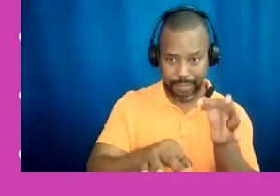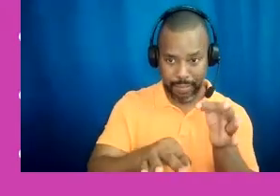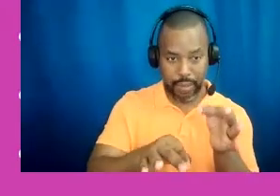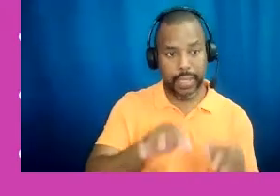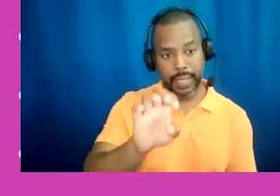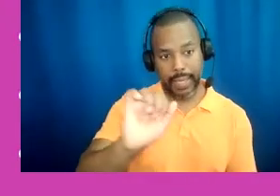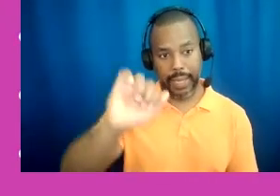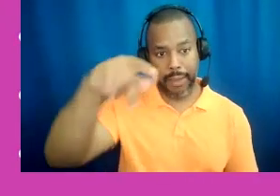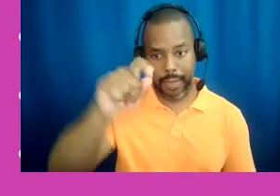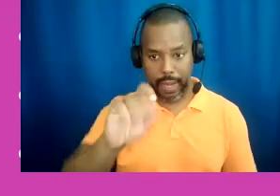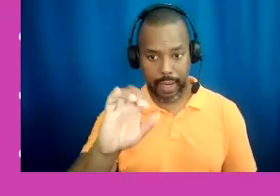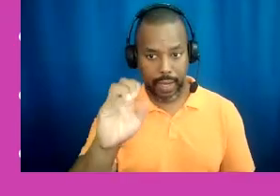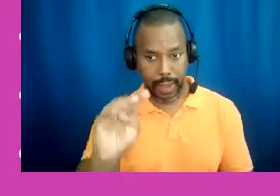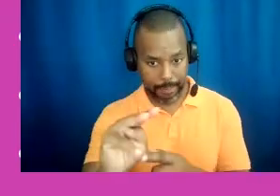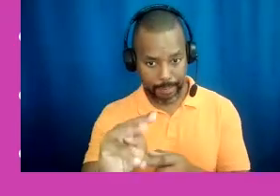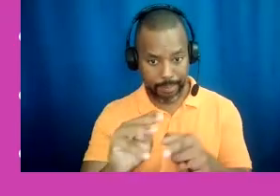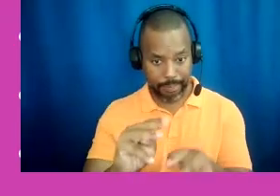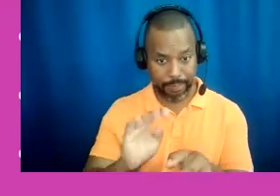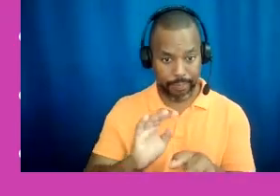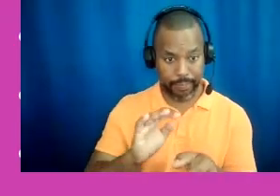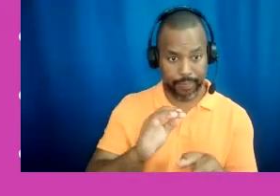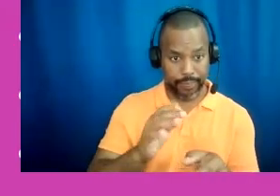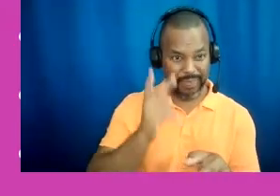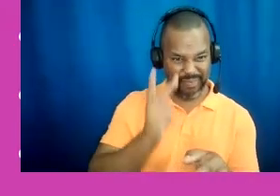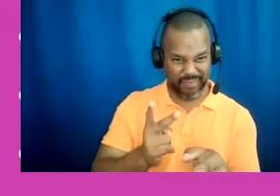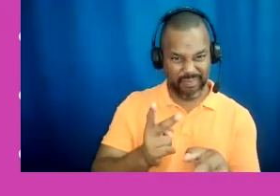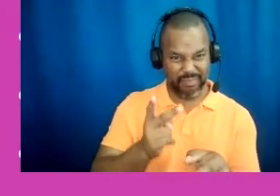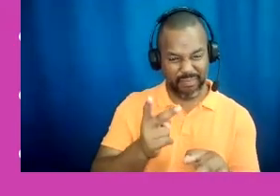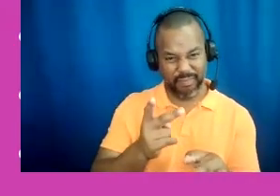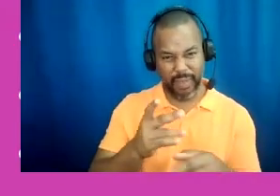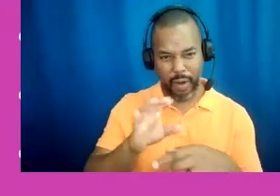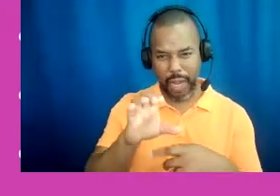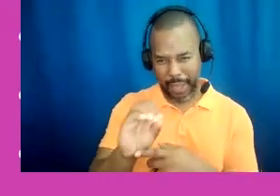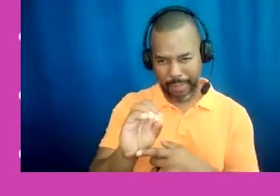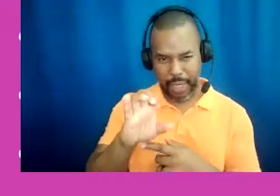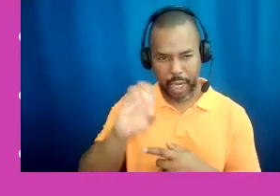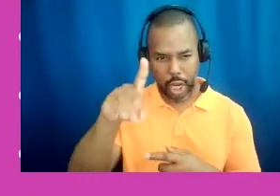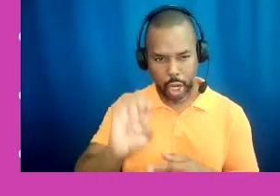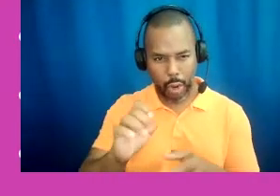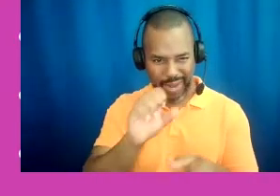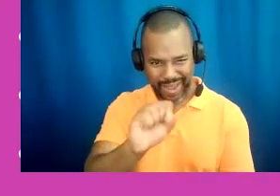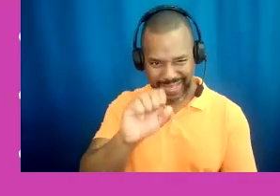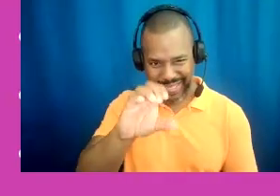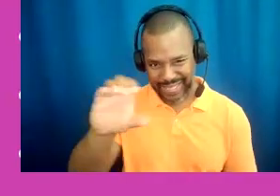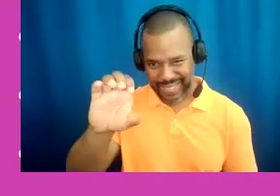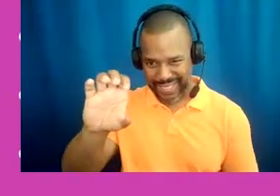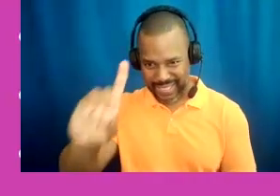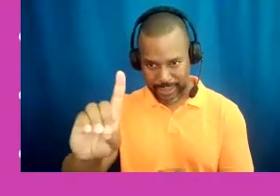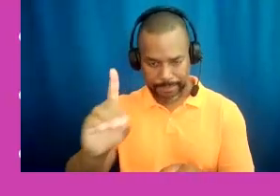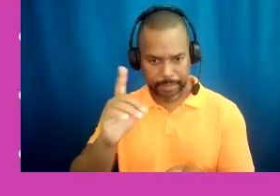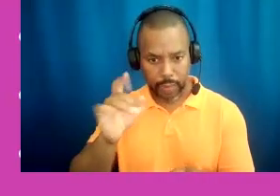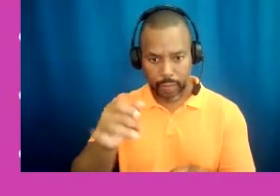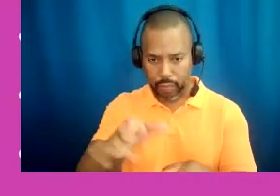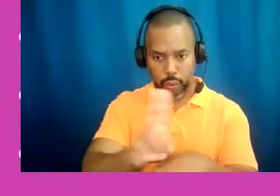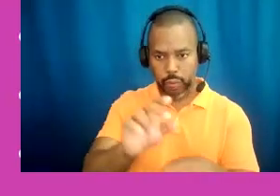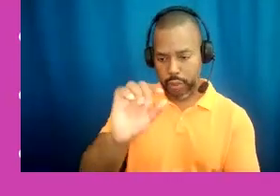www.simpleeap.com. Our group code or company code is STCCD. So you can log into the website. Feel free to scan that QR